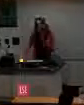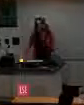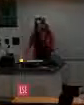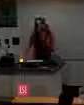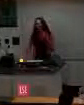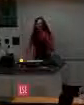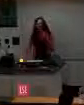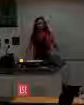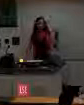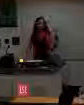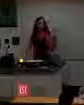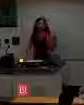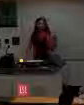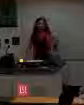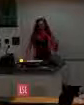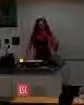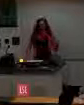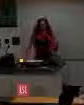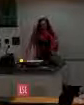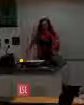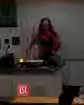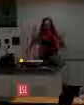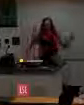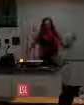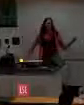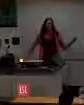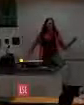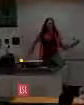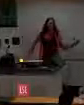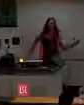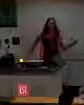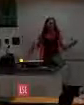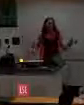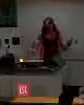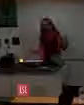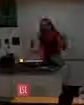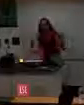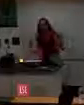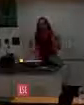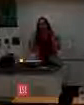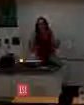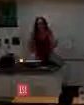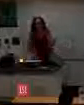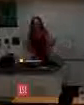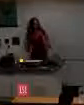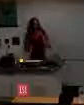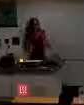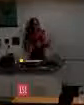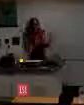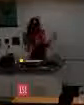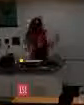introduction. So what I will do is, because the book is words, right? And the amazing thing about the digital technology is that we can actually